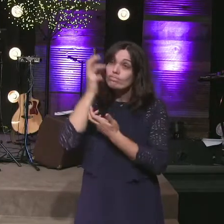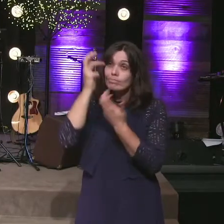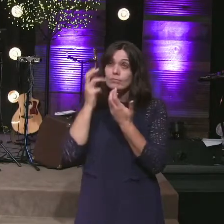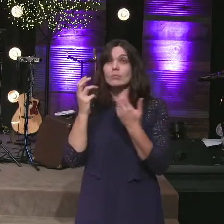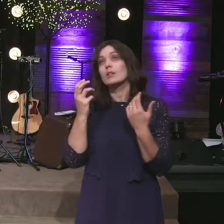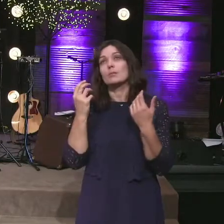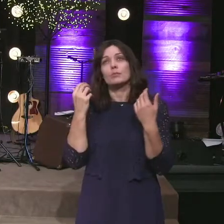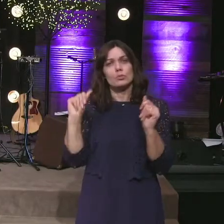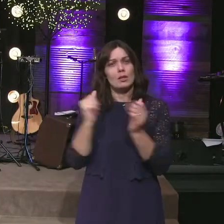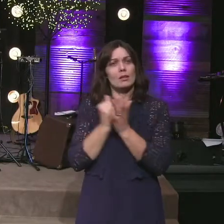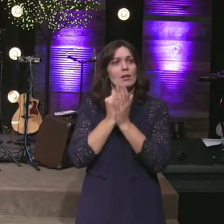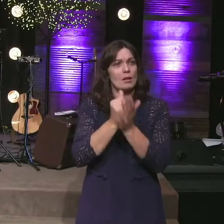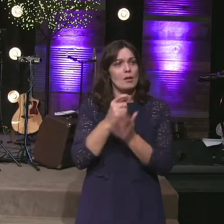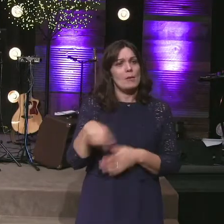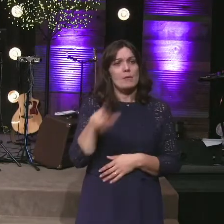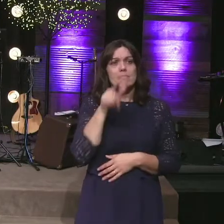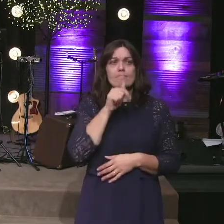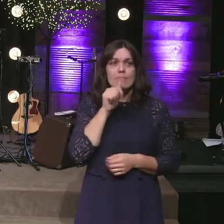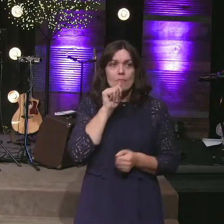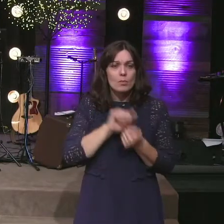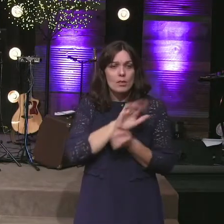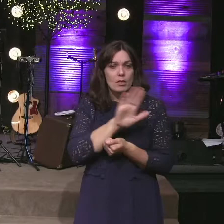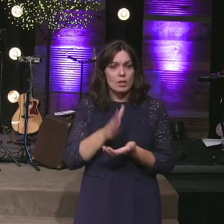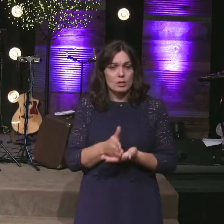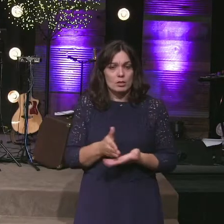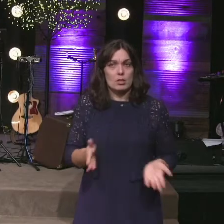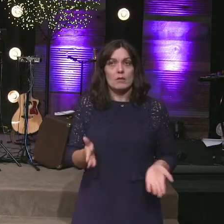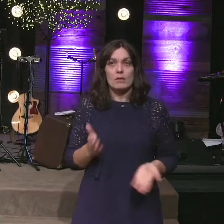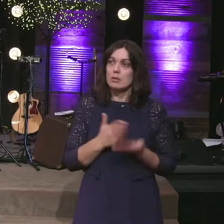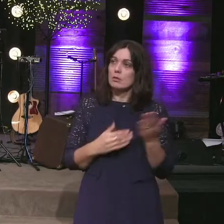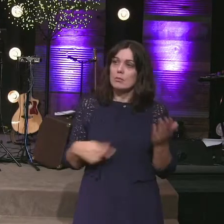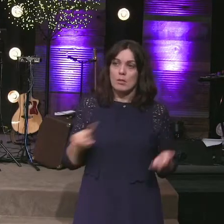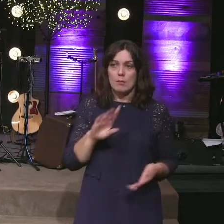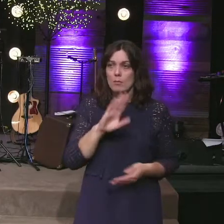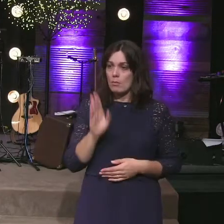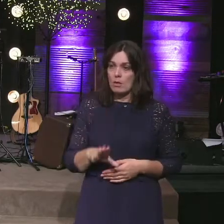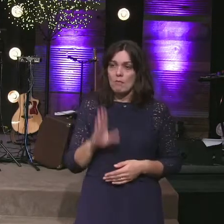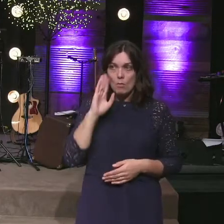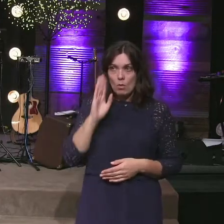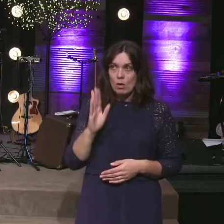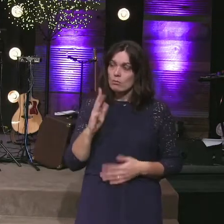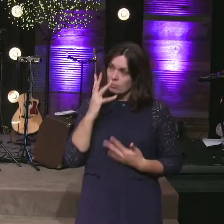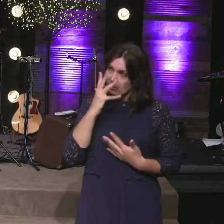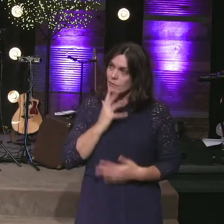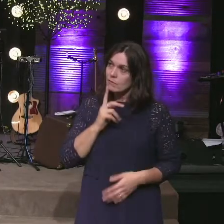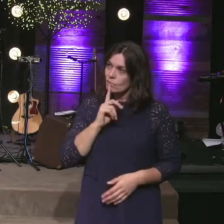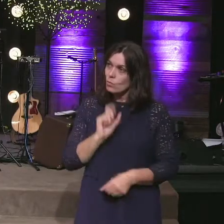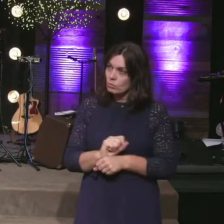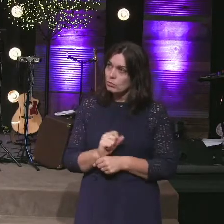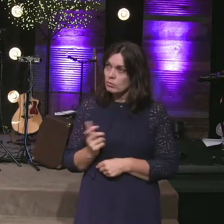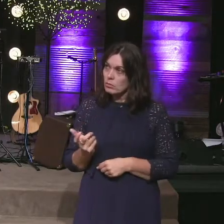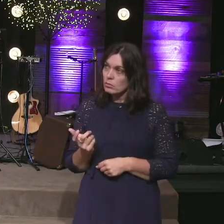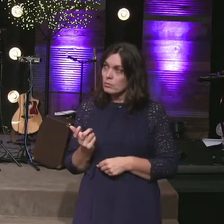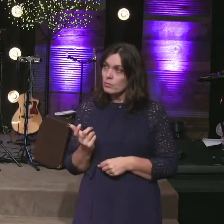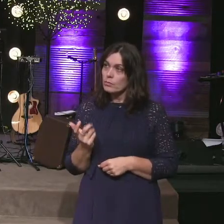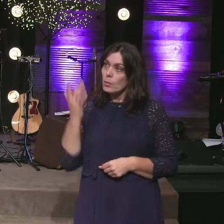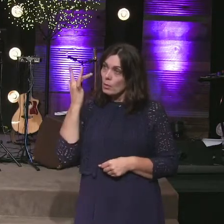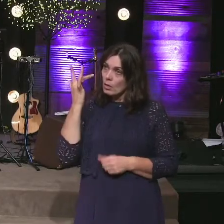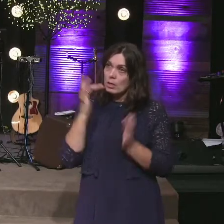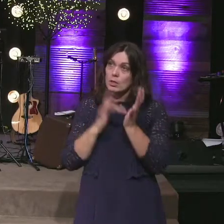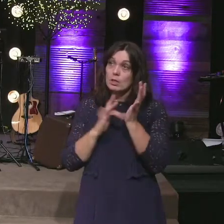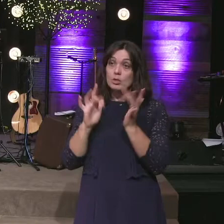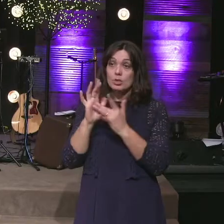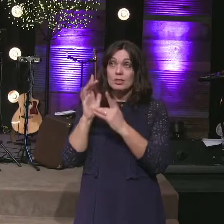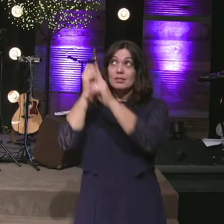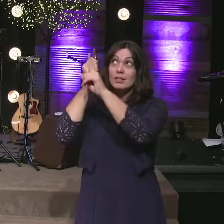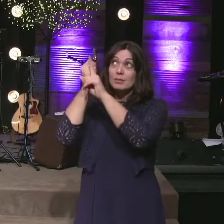their stuff for 20 years, and some people just never will. It's unfortunate. Because Jesus died so you didn't have to